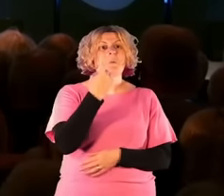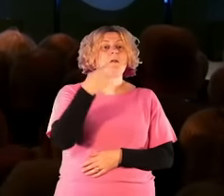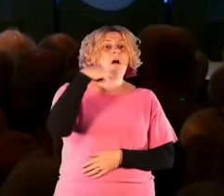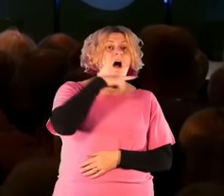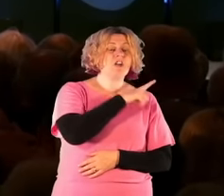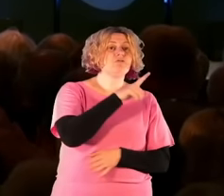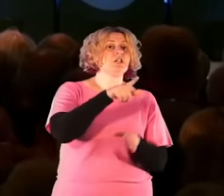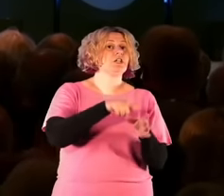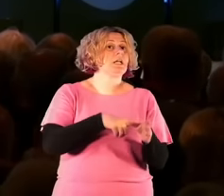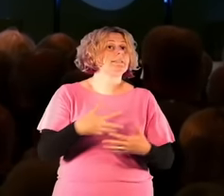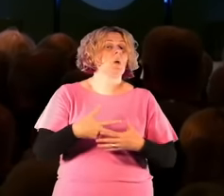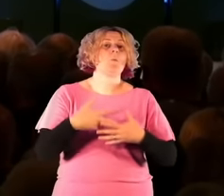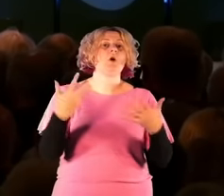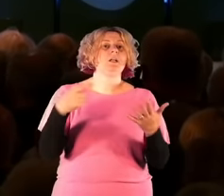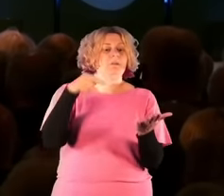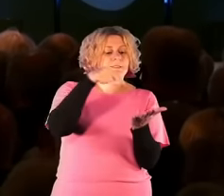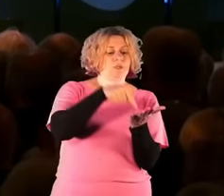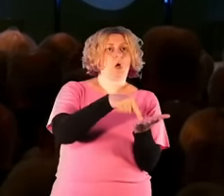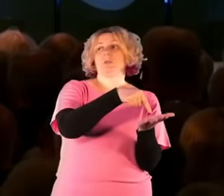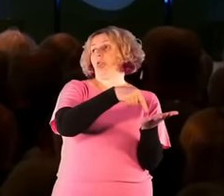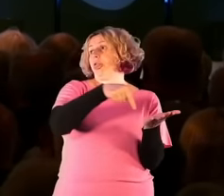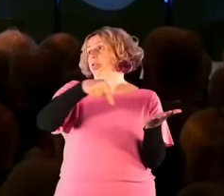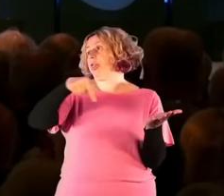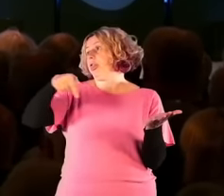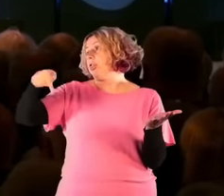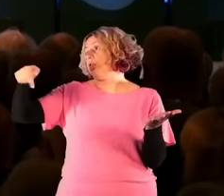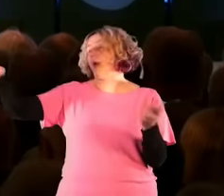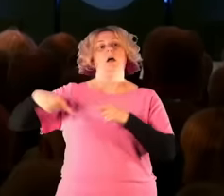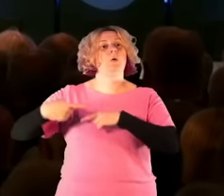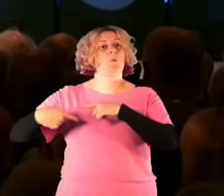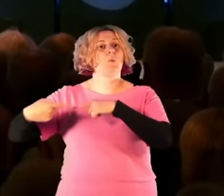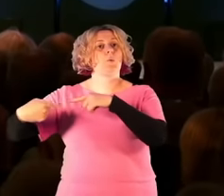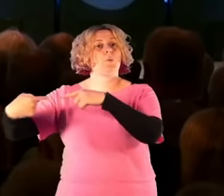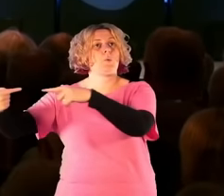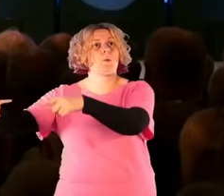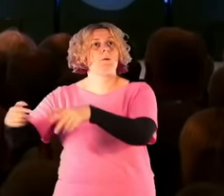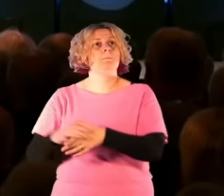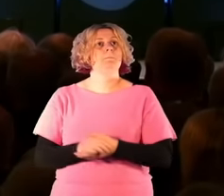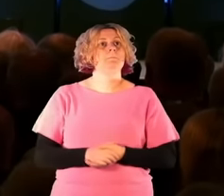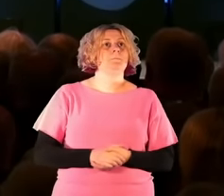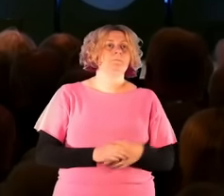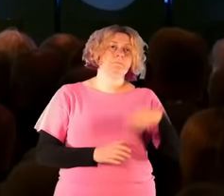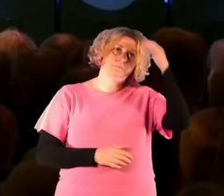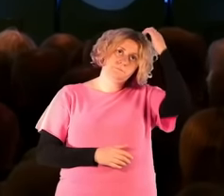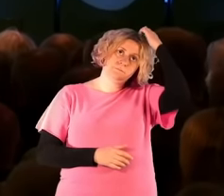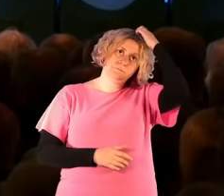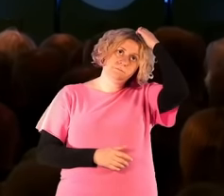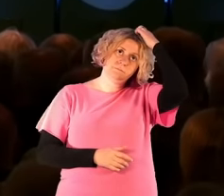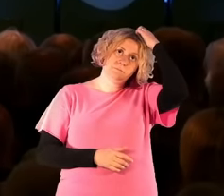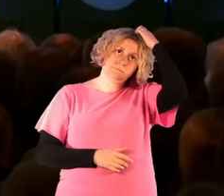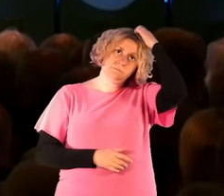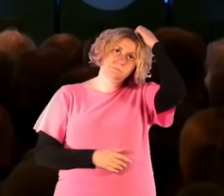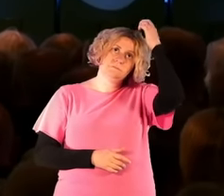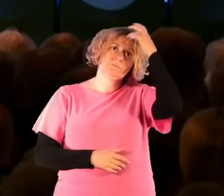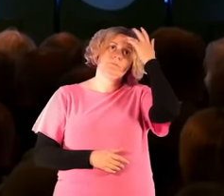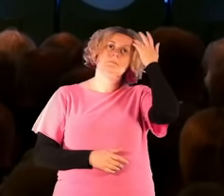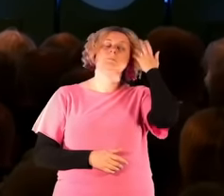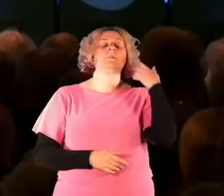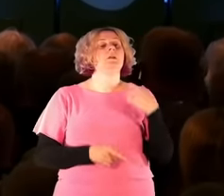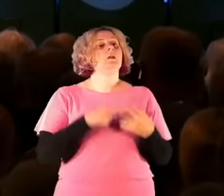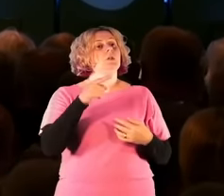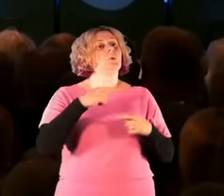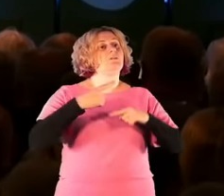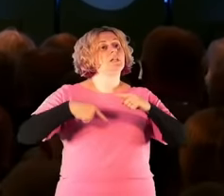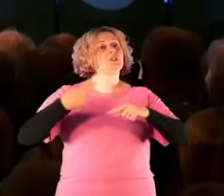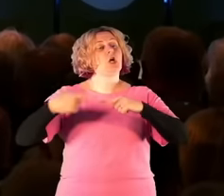is, it's a dot compared with eternity. And you will spend eternity in this place or in a place that the Bible